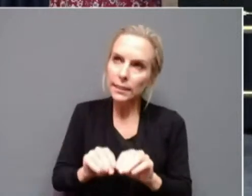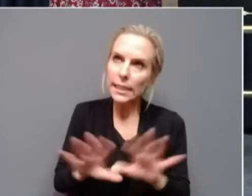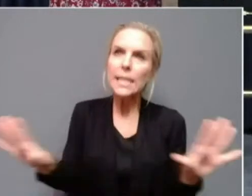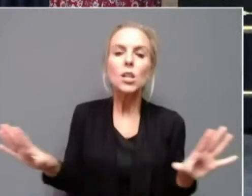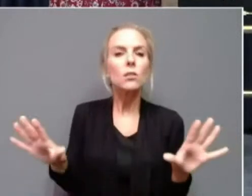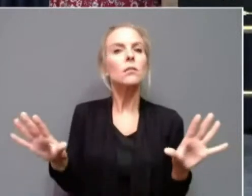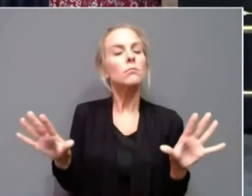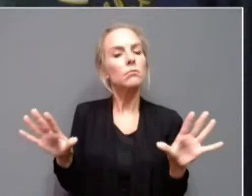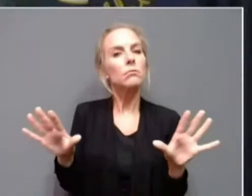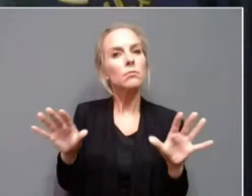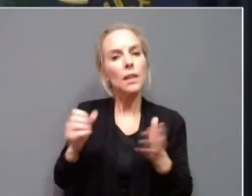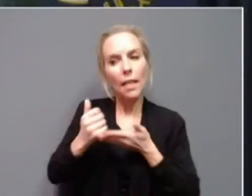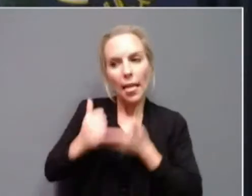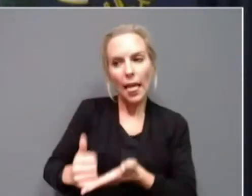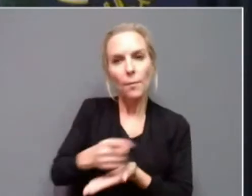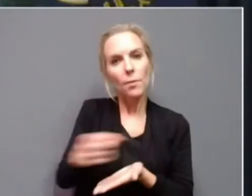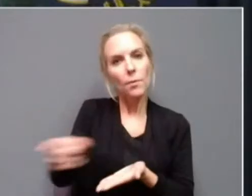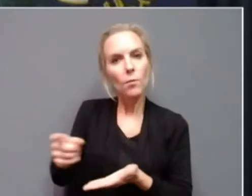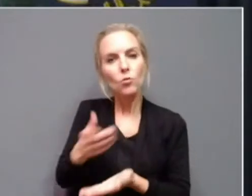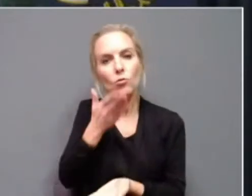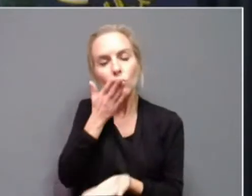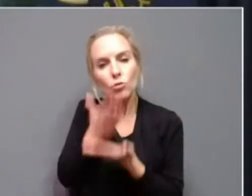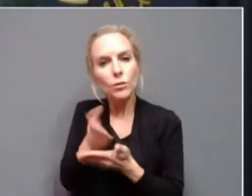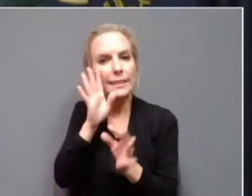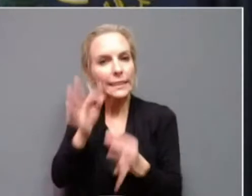help them make informed decisions.